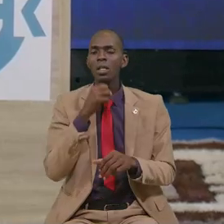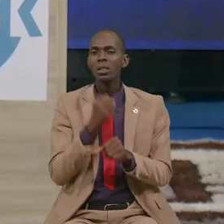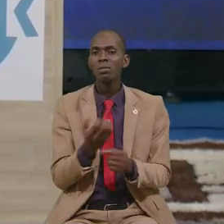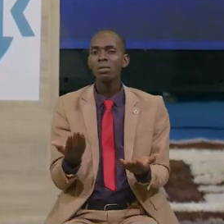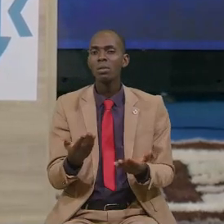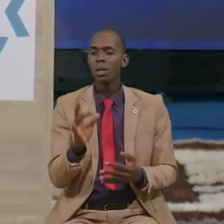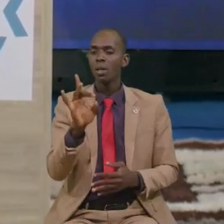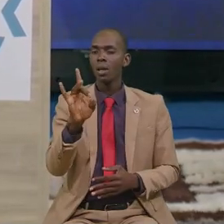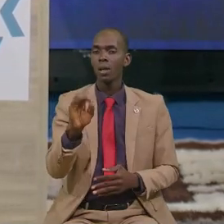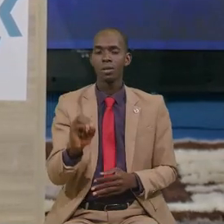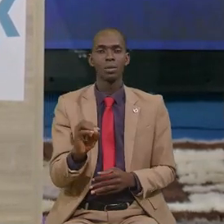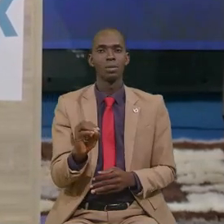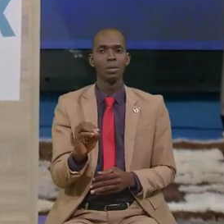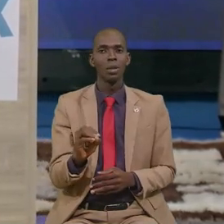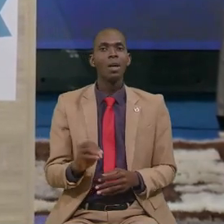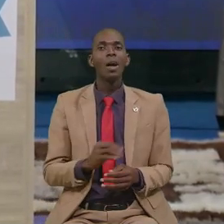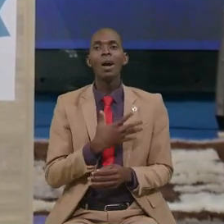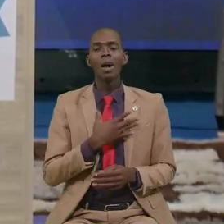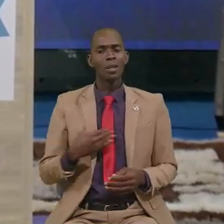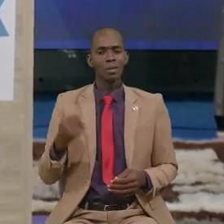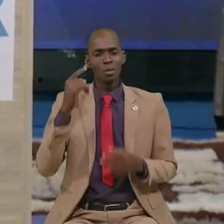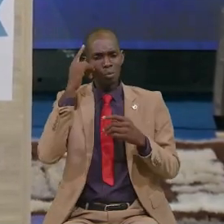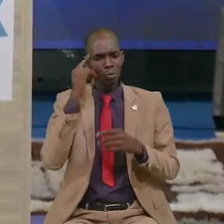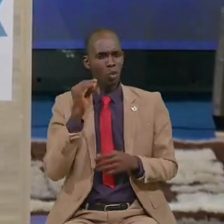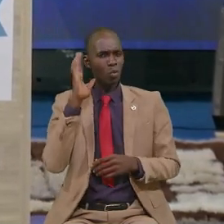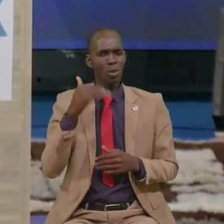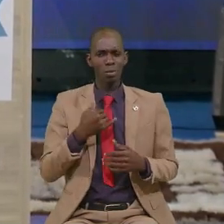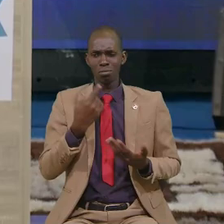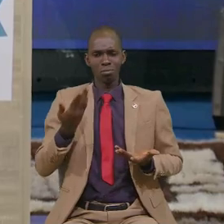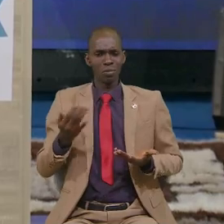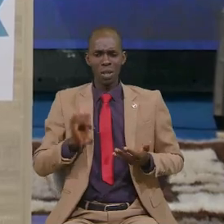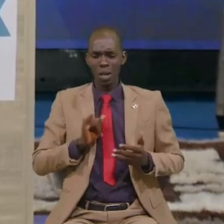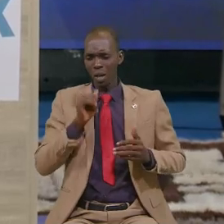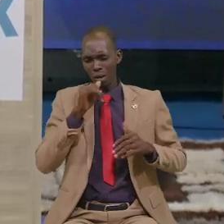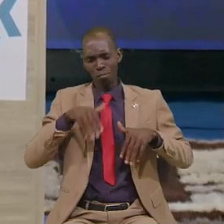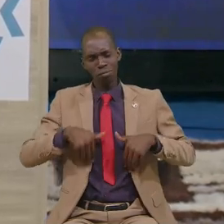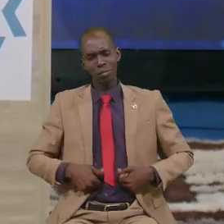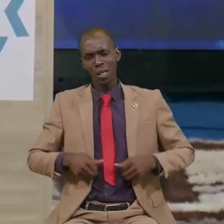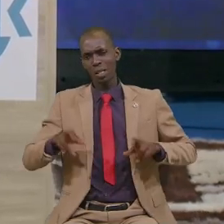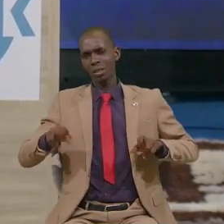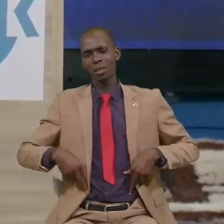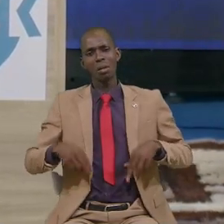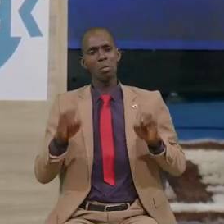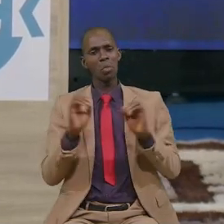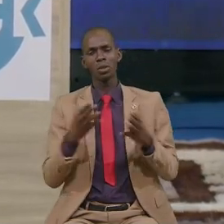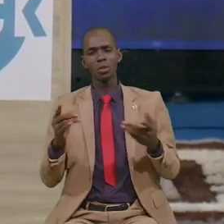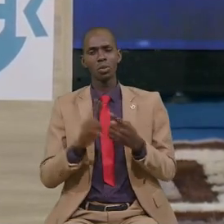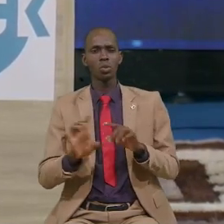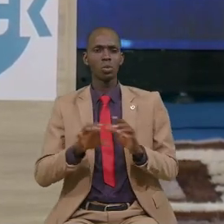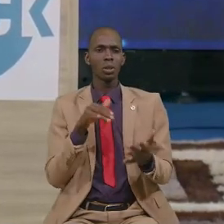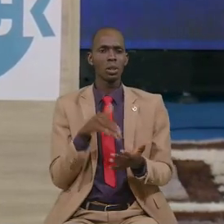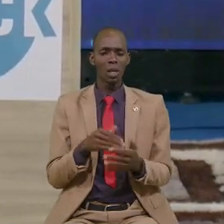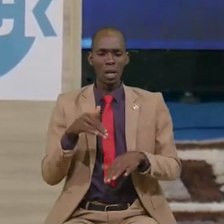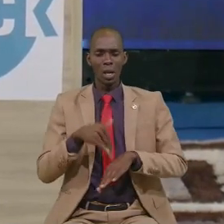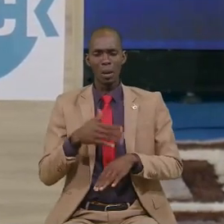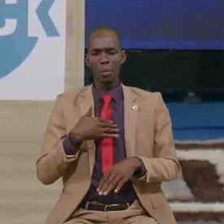would have retired, he would have said, nothing else for me to do. In fact, he said, even at my age, 80, I